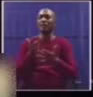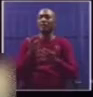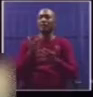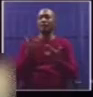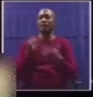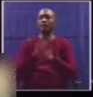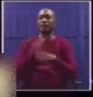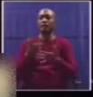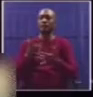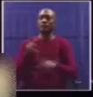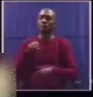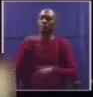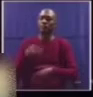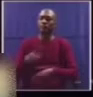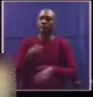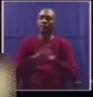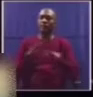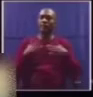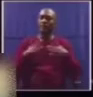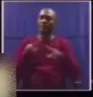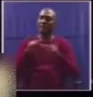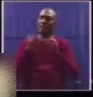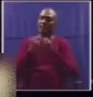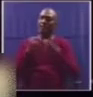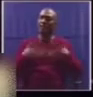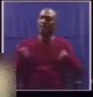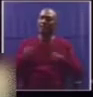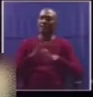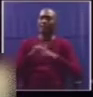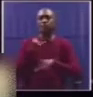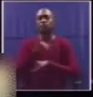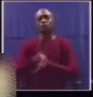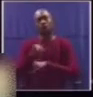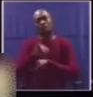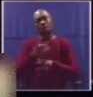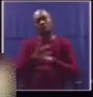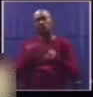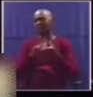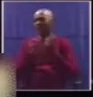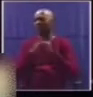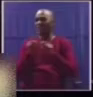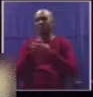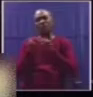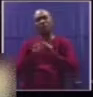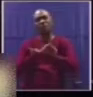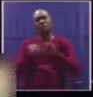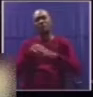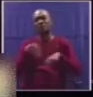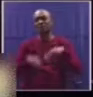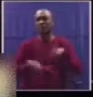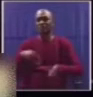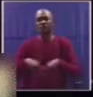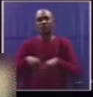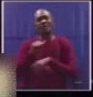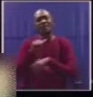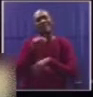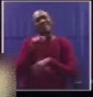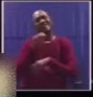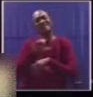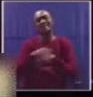fighters. Chairperson, the National Health Insurance will be counted as one of the biggest scams of the African National Congress of our time. The